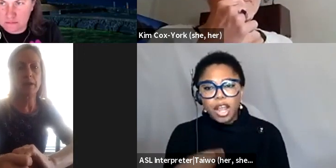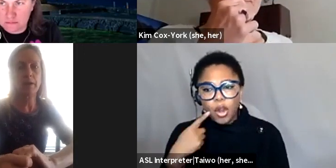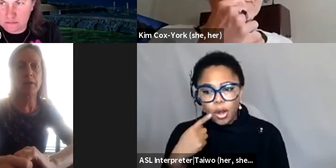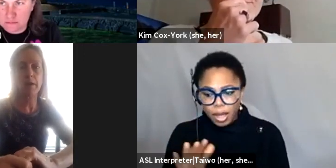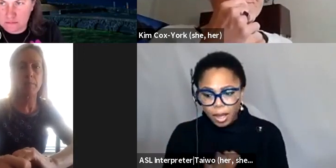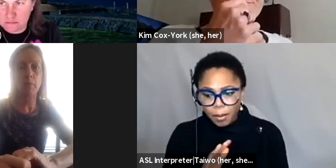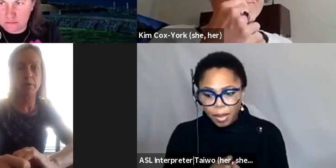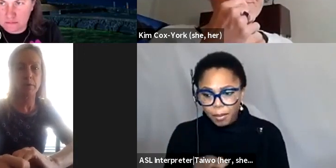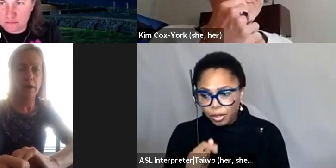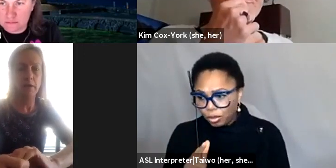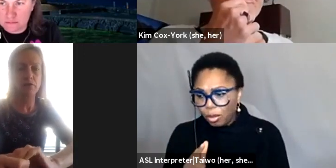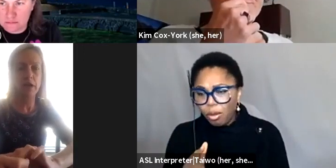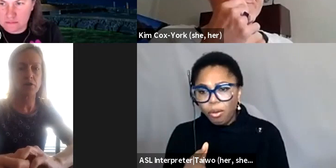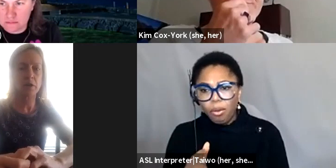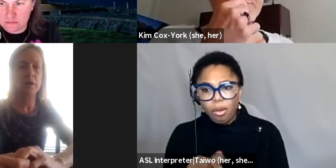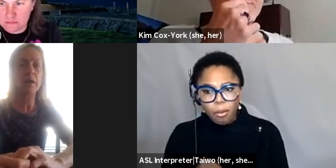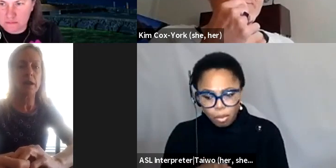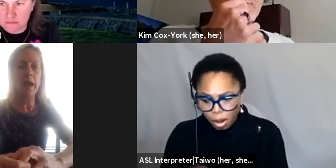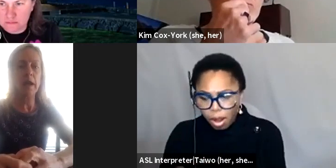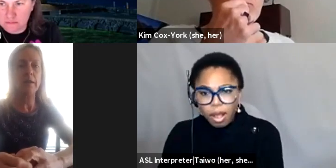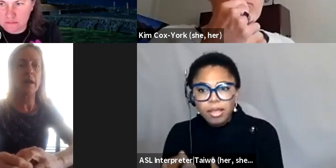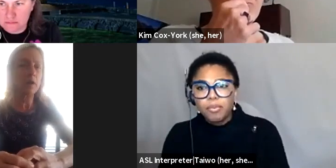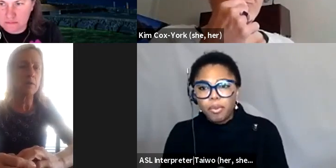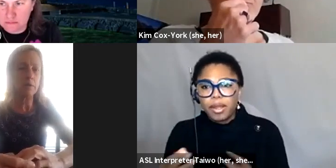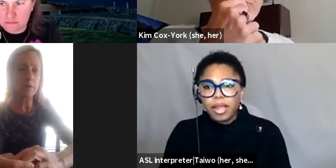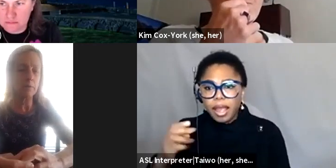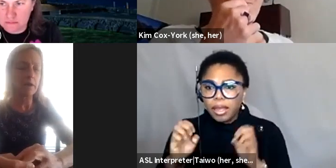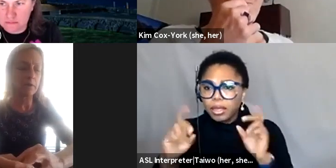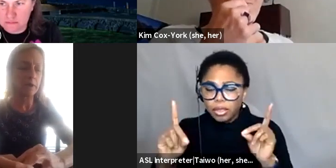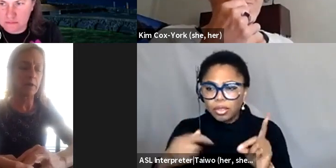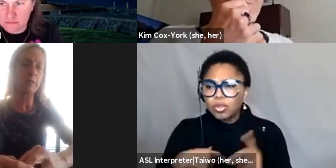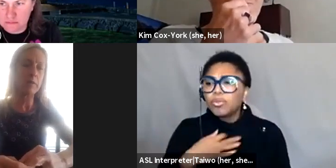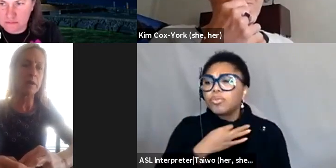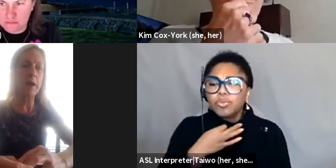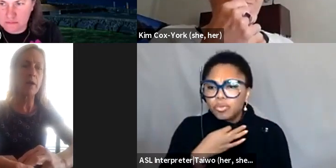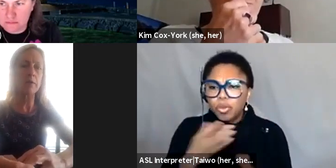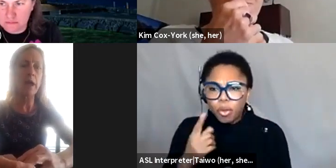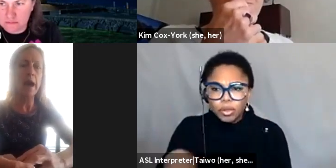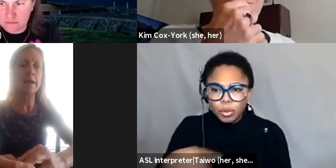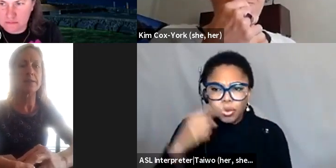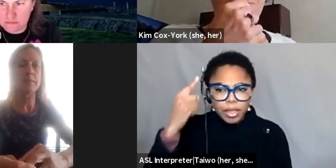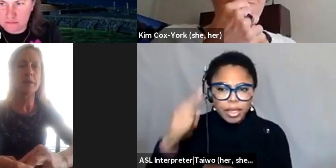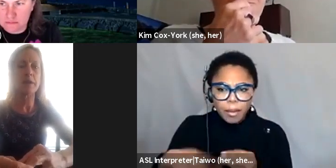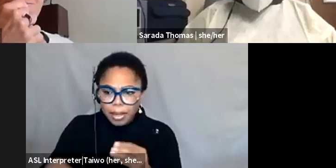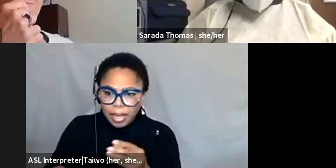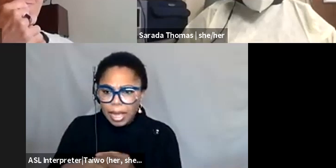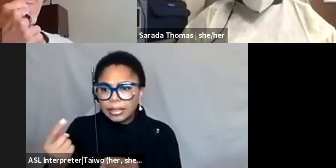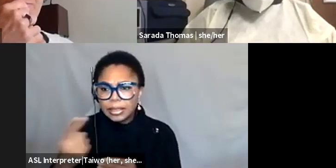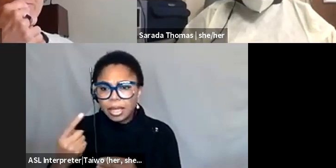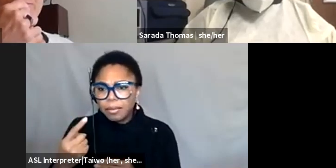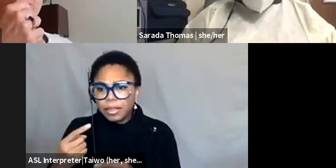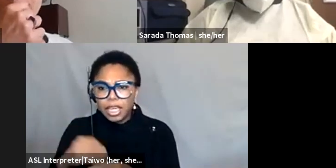has become very important in higher education. And I'm curious to know what everyone else would think about adding something in